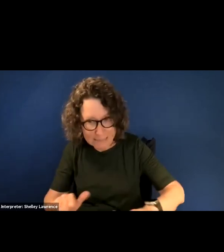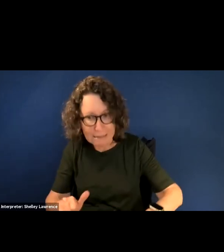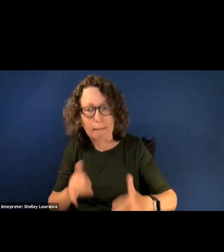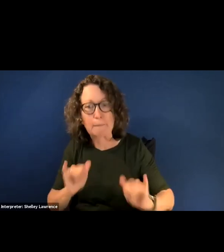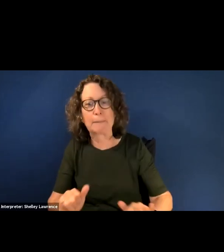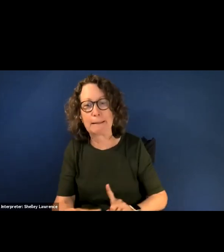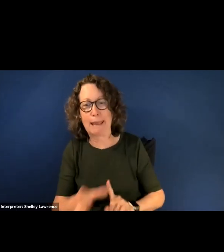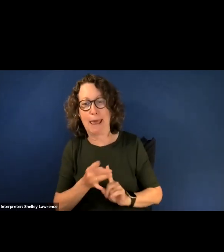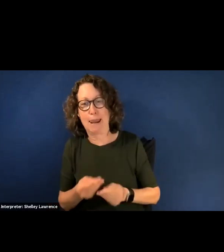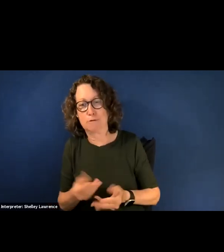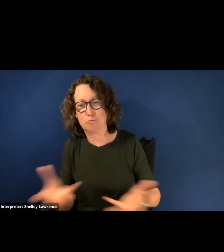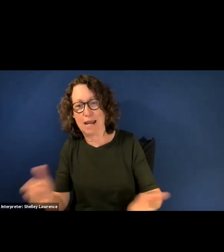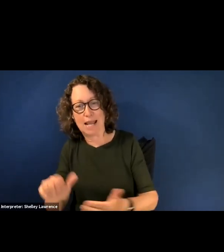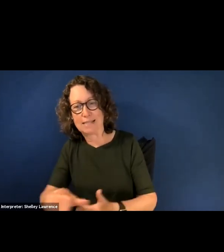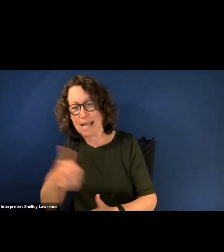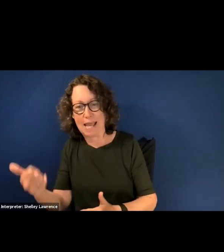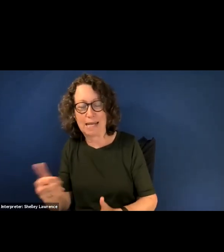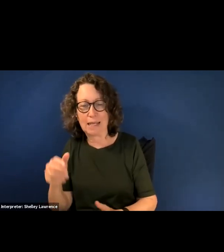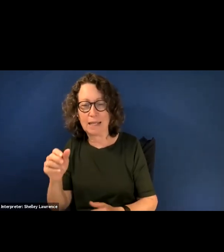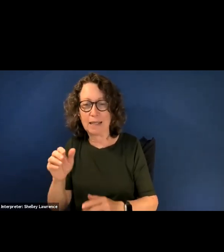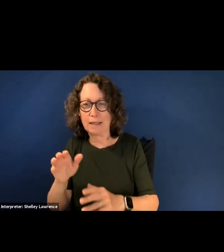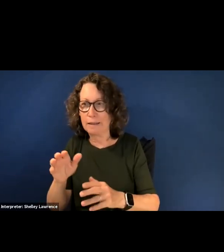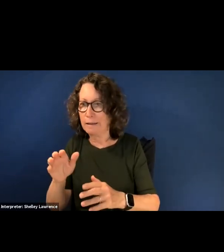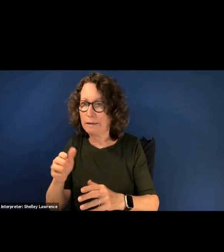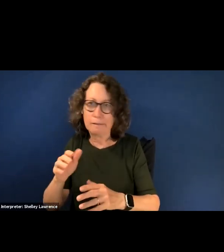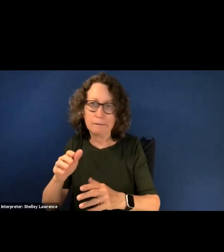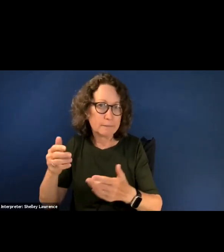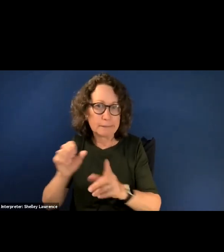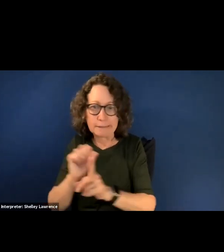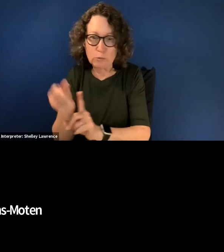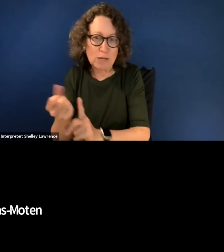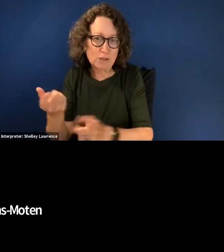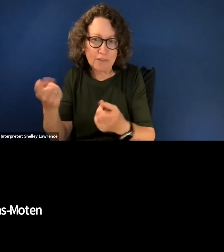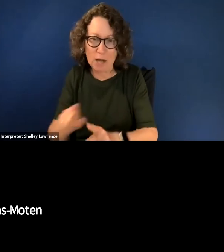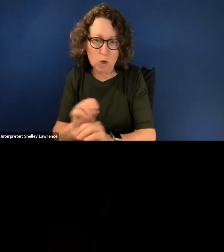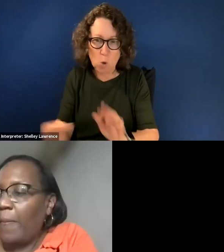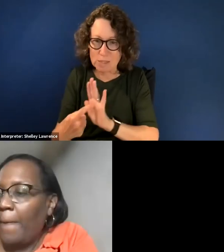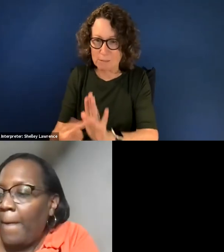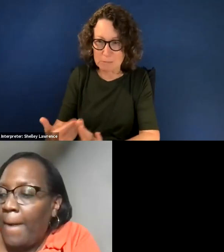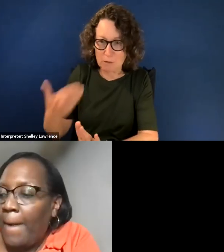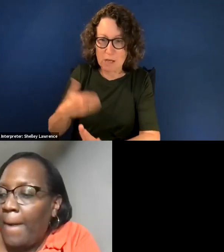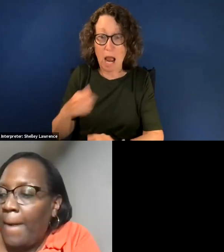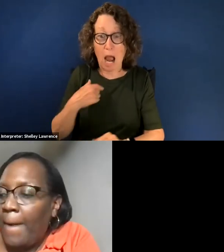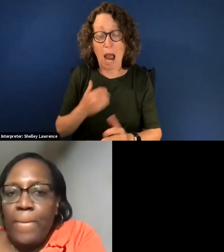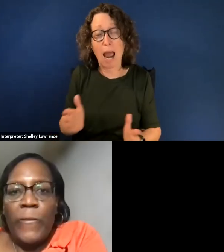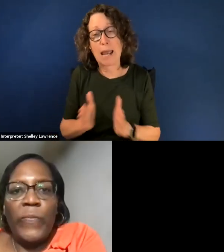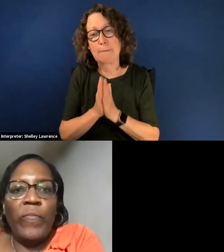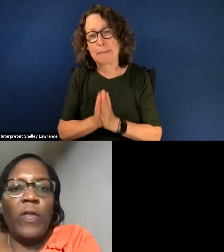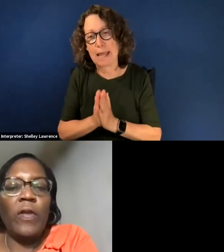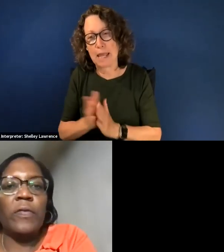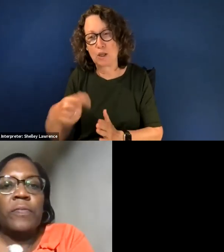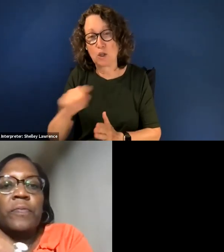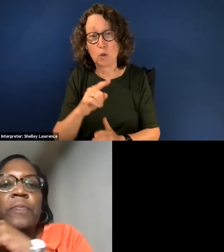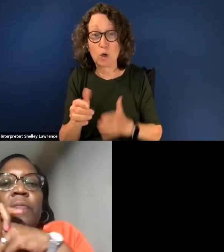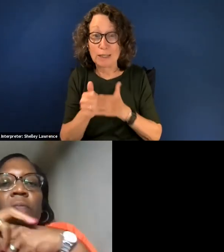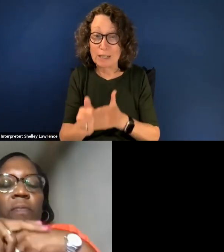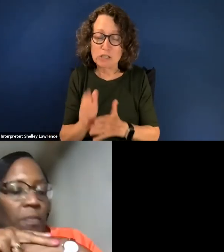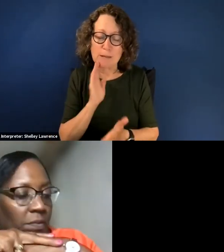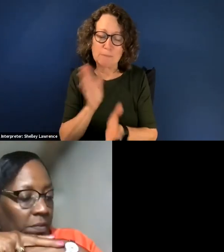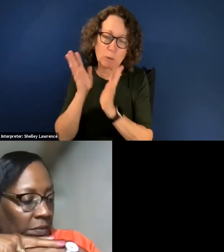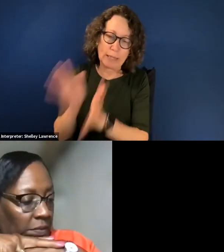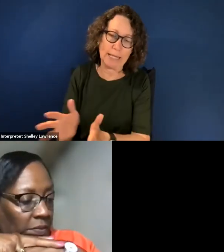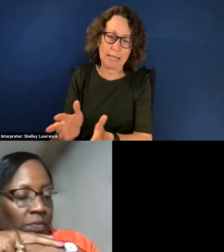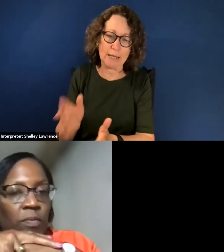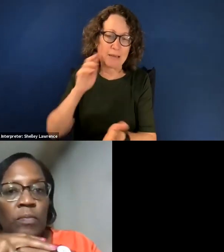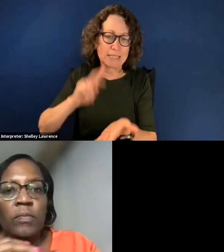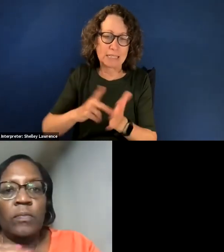to spread it as any asymptomatic case previously. With this information, I implore you, our leadership, to abandon a